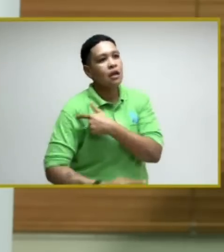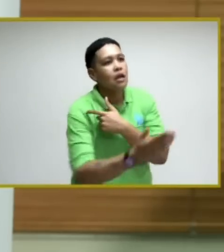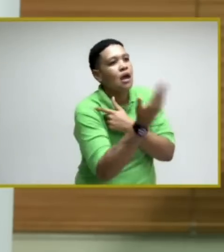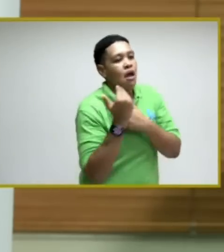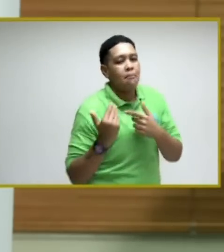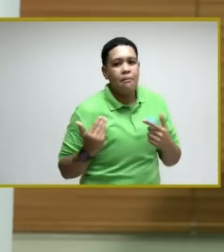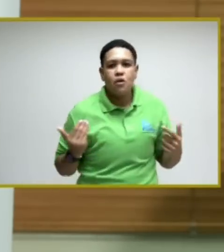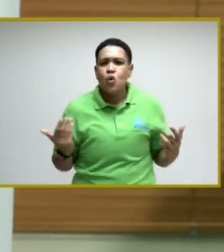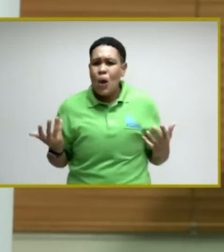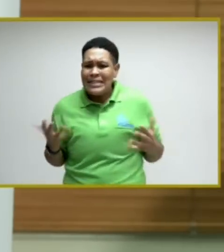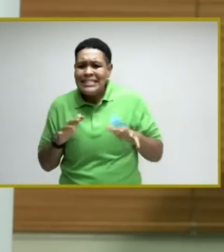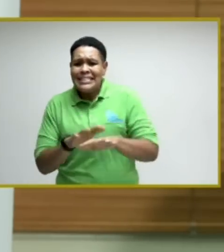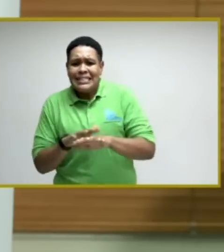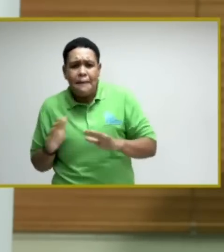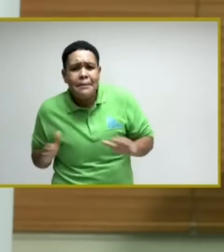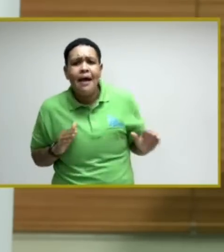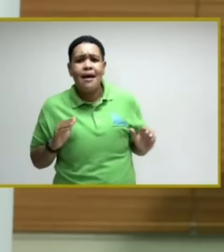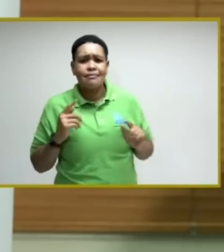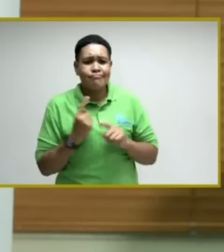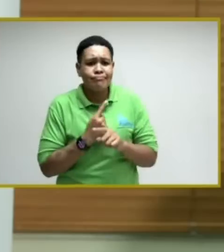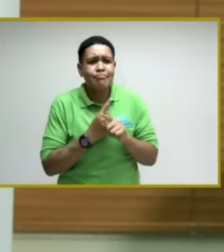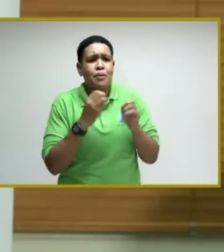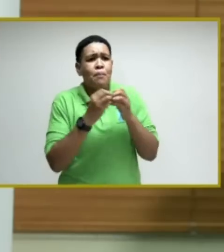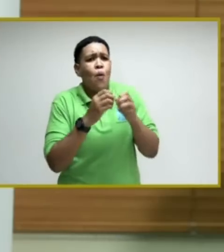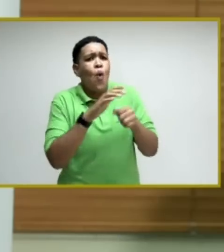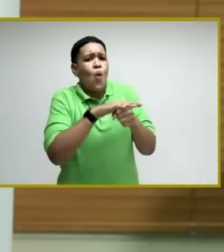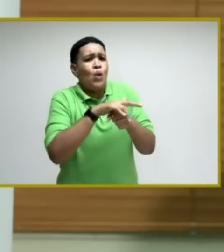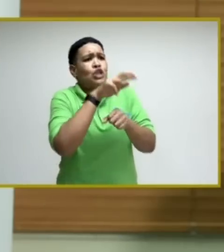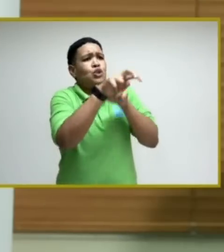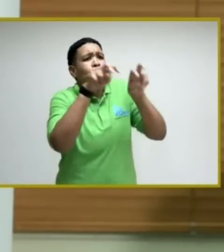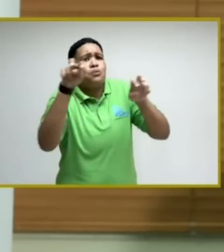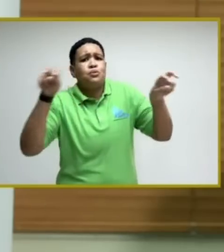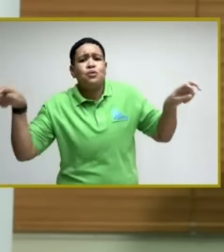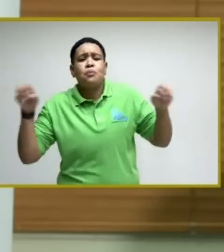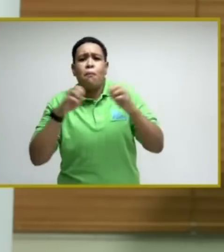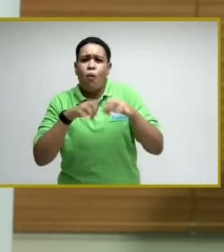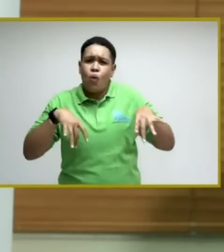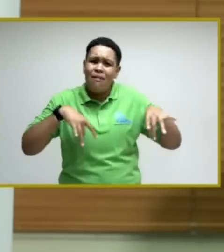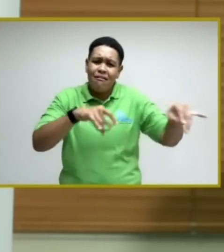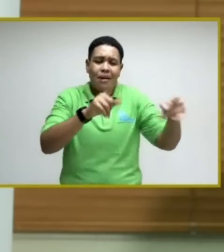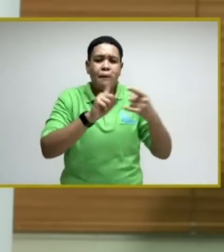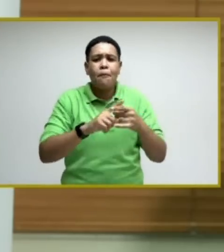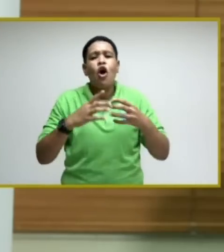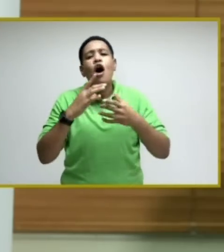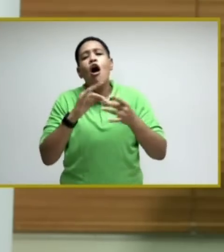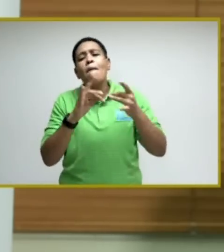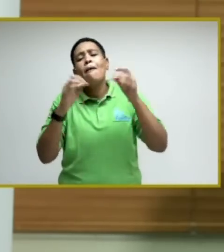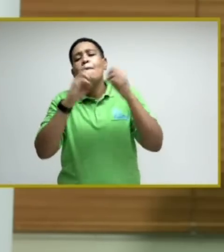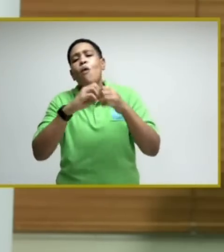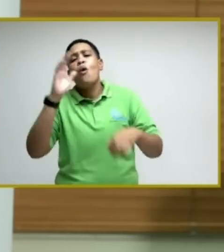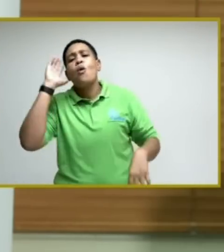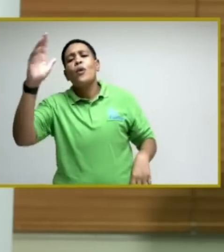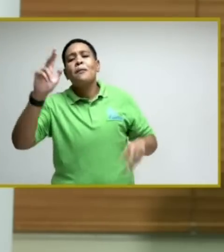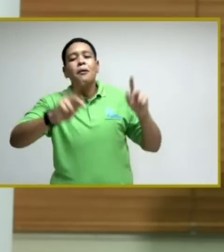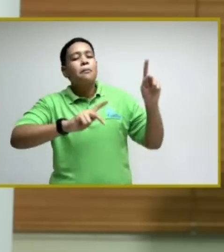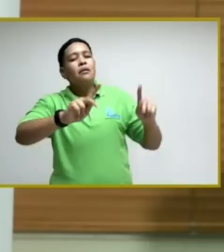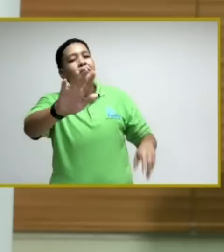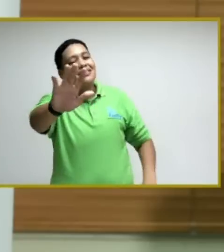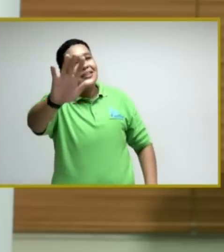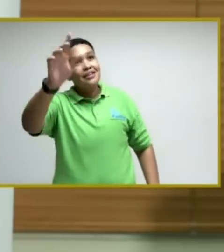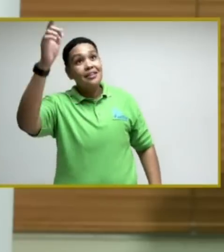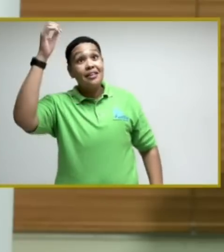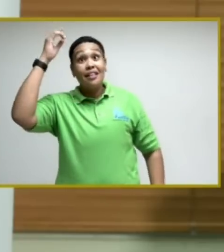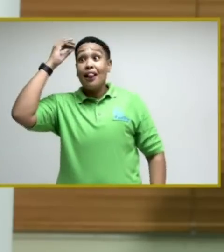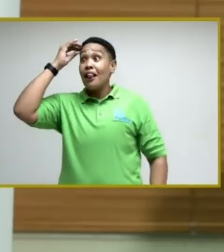more outlets, greater efficiencies, and we'll comment more on that. But the population can rest assured that you